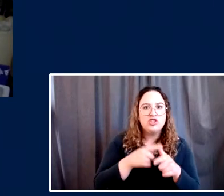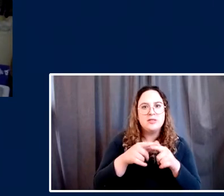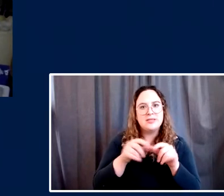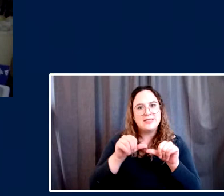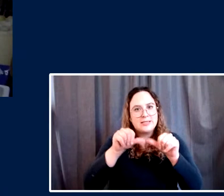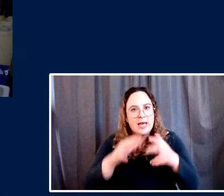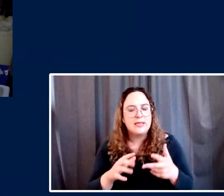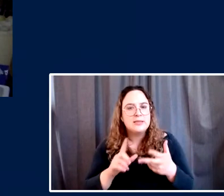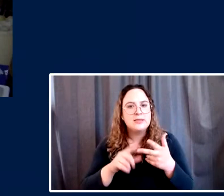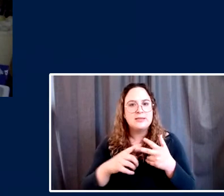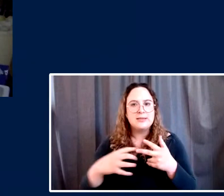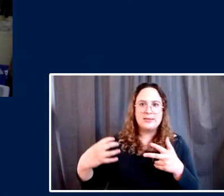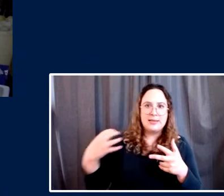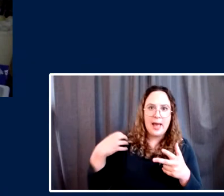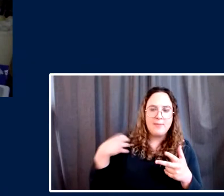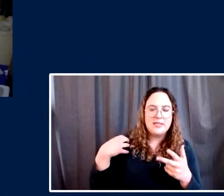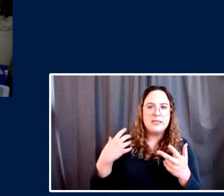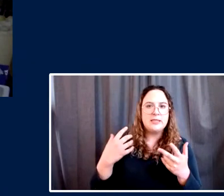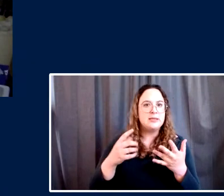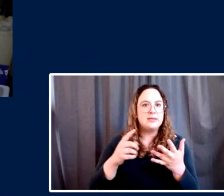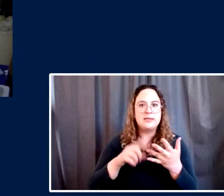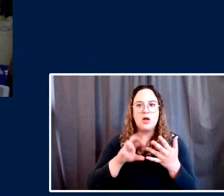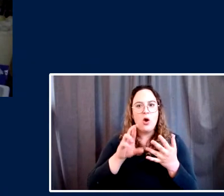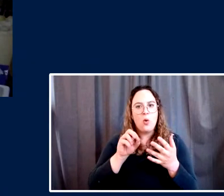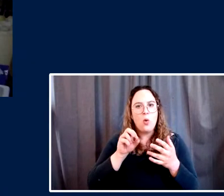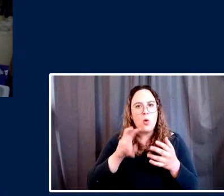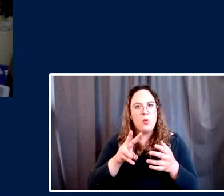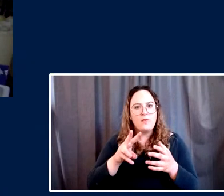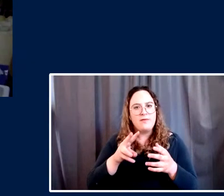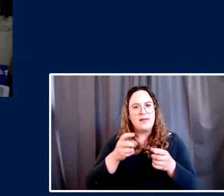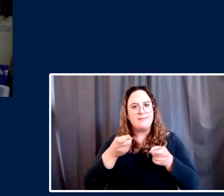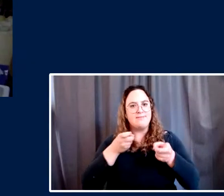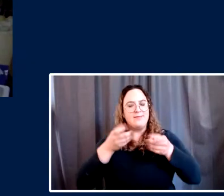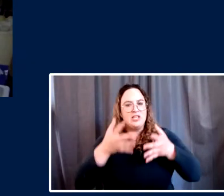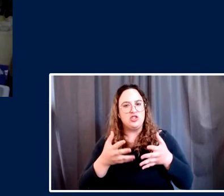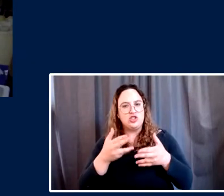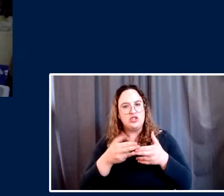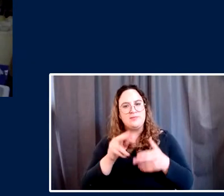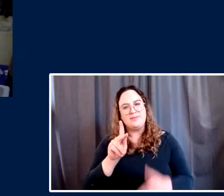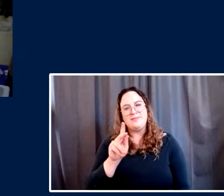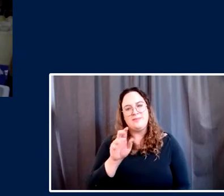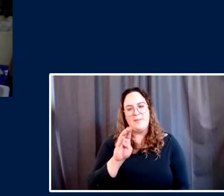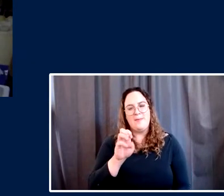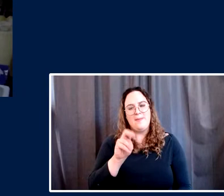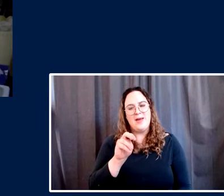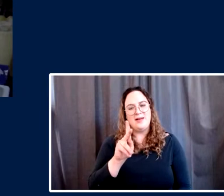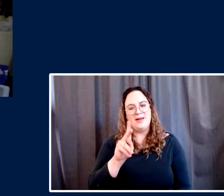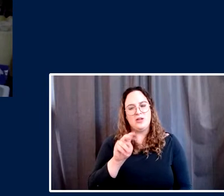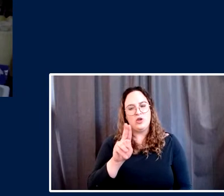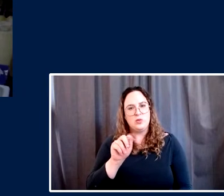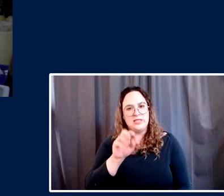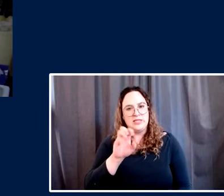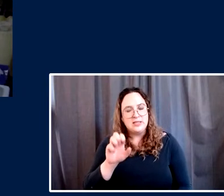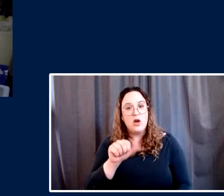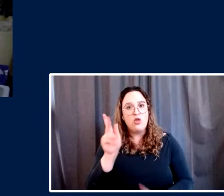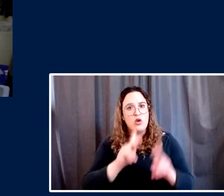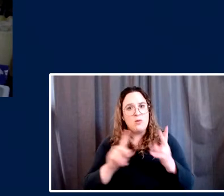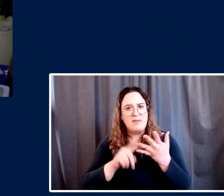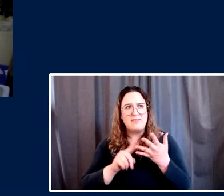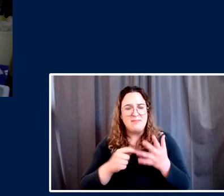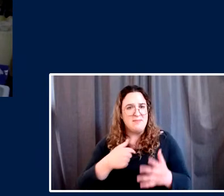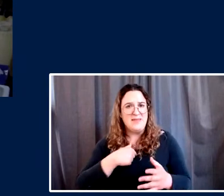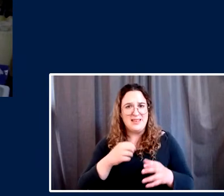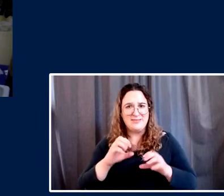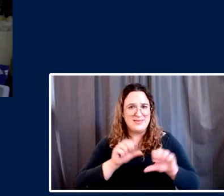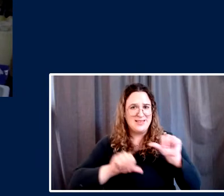captain, Andrew McKee, and ROV pilots like Knut Brecke and Ben Irwin, and science communicators like us, really have to